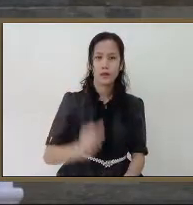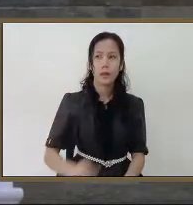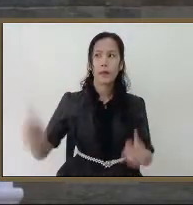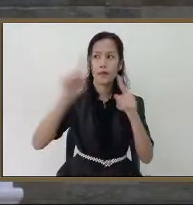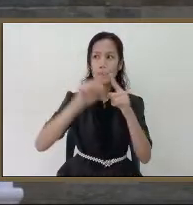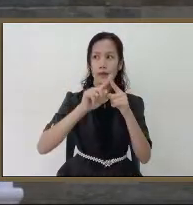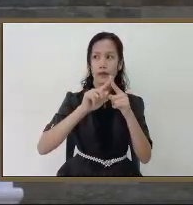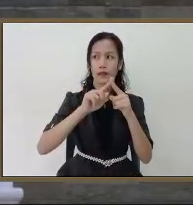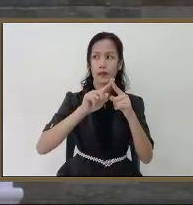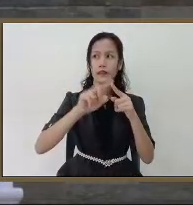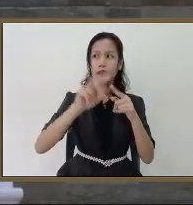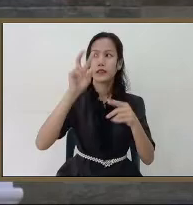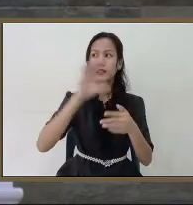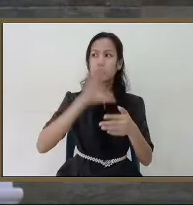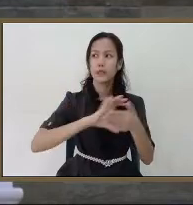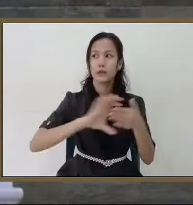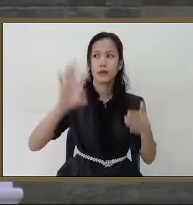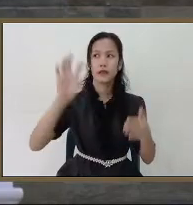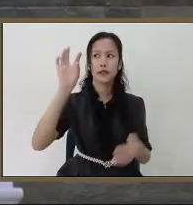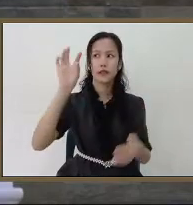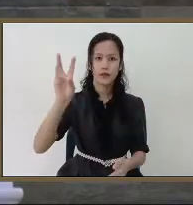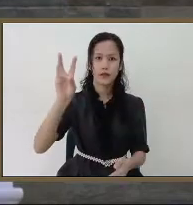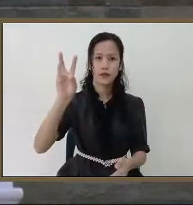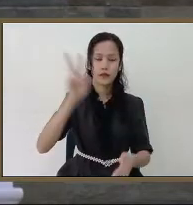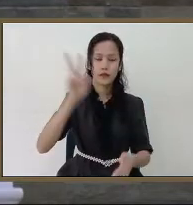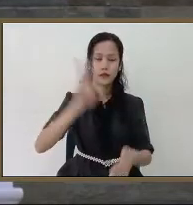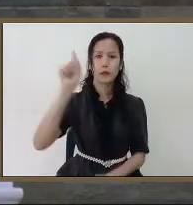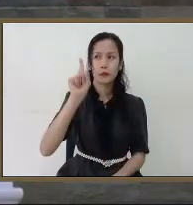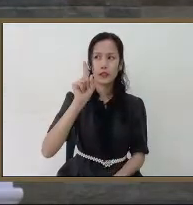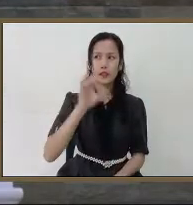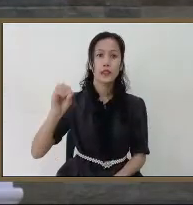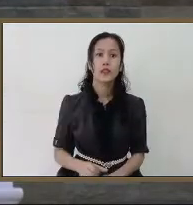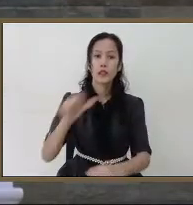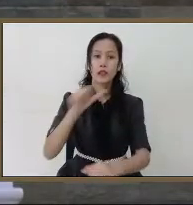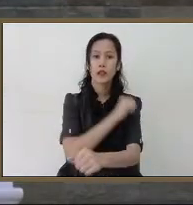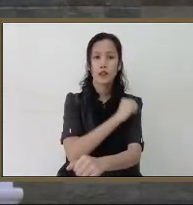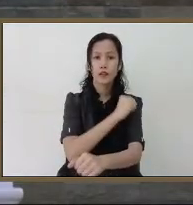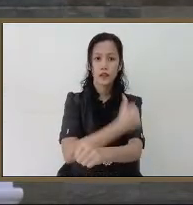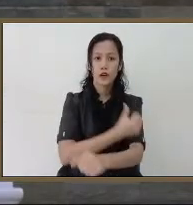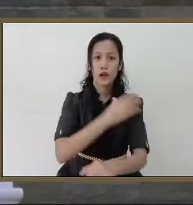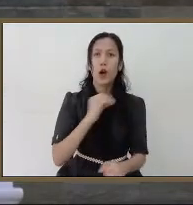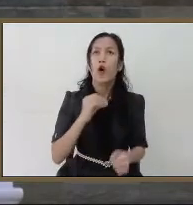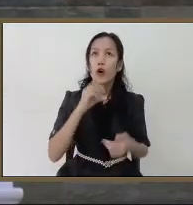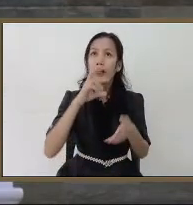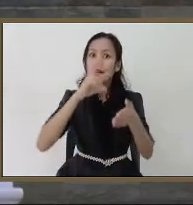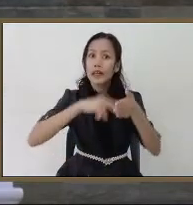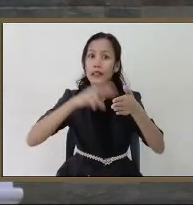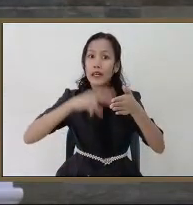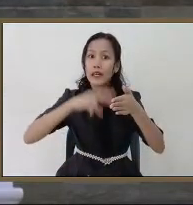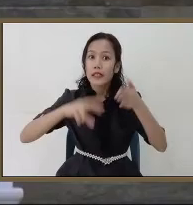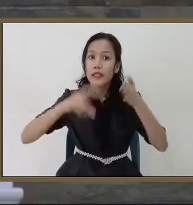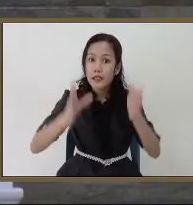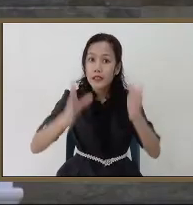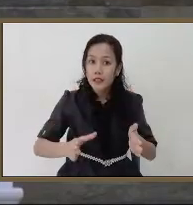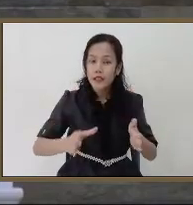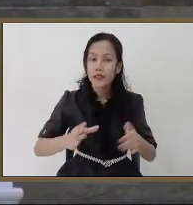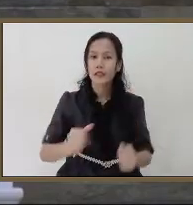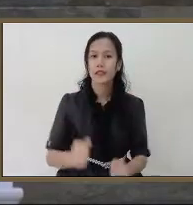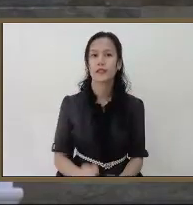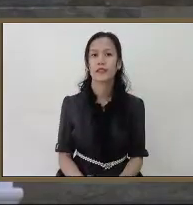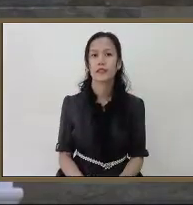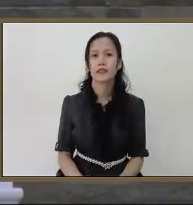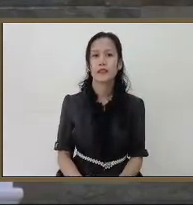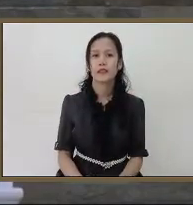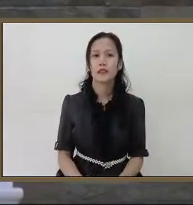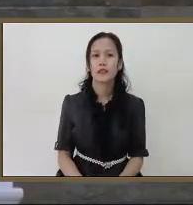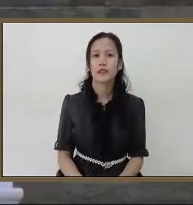verse number 1. And as far as the authorship of the book and the date is concerned, both